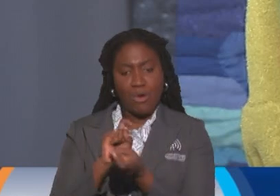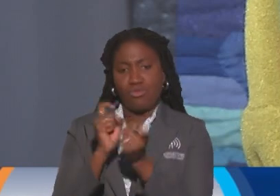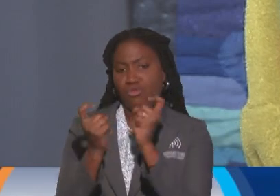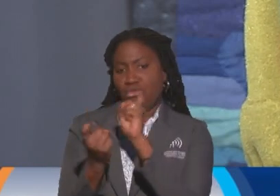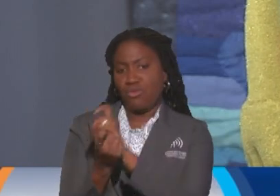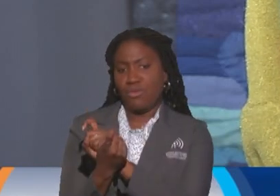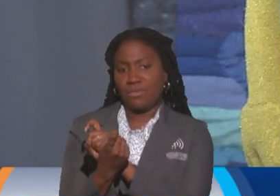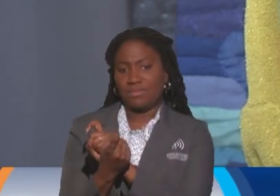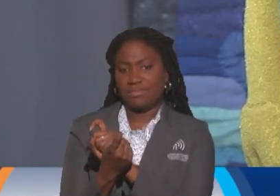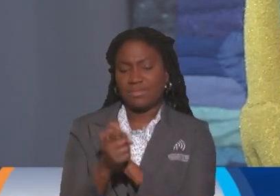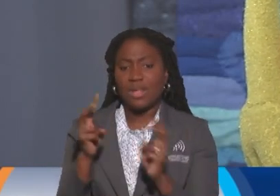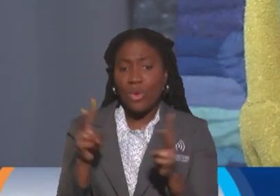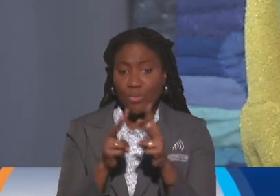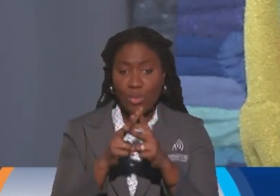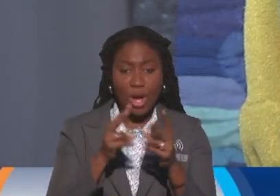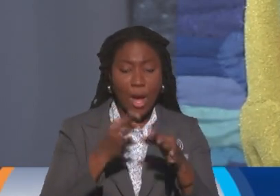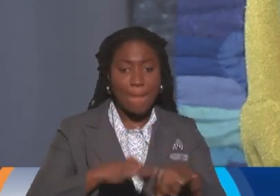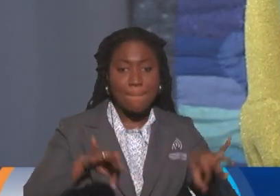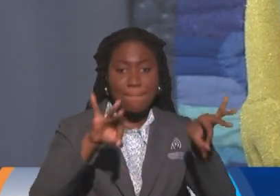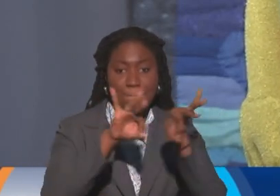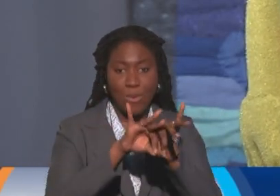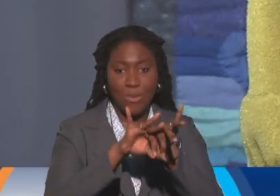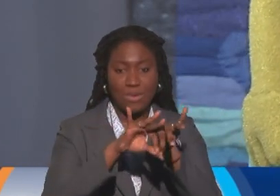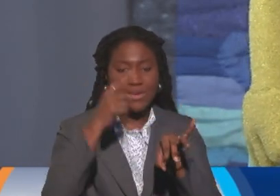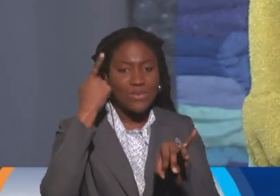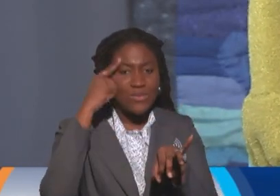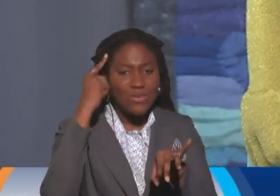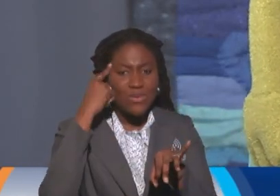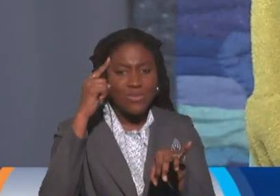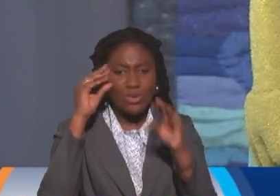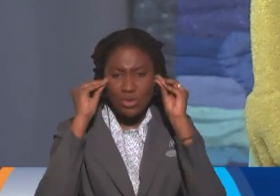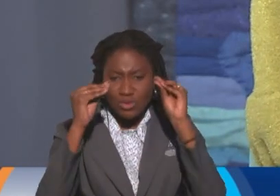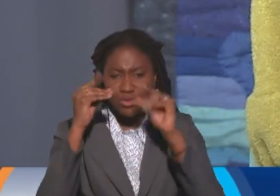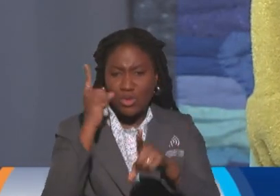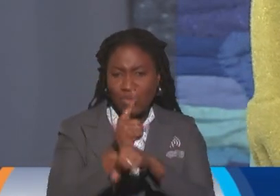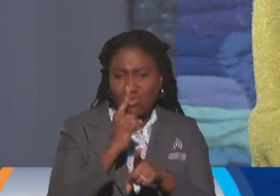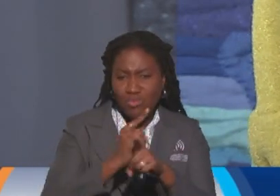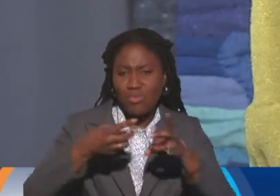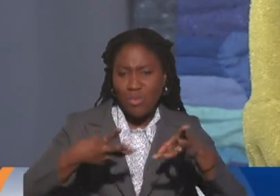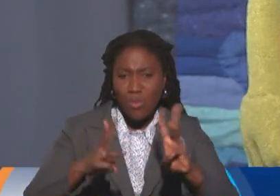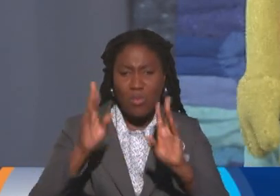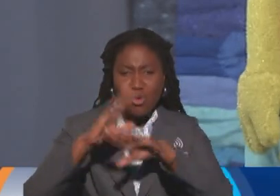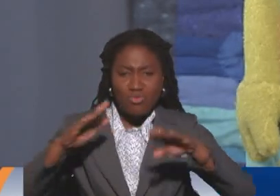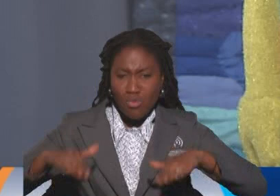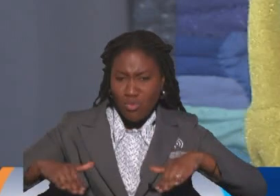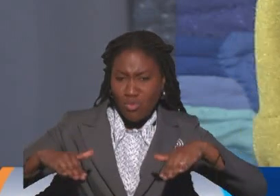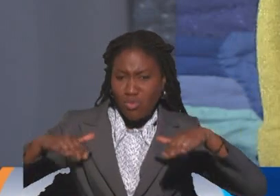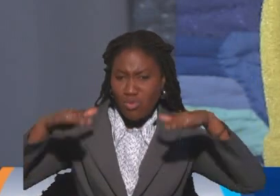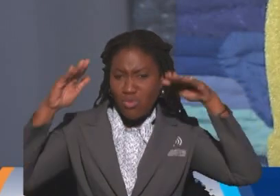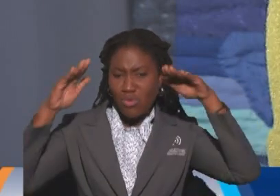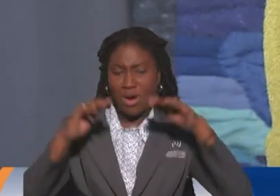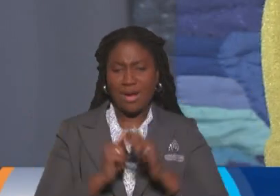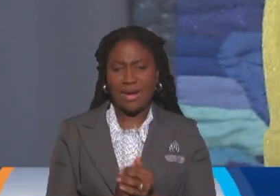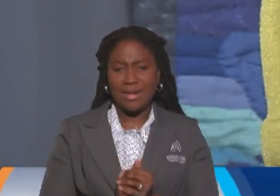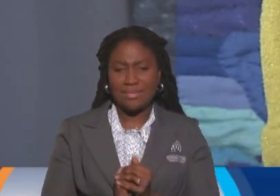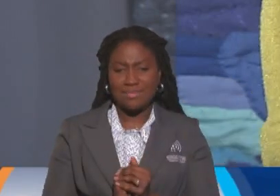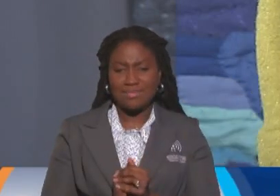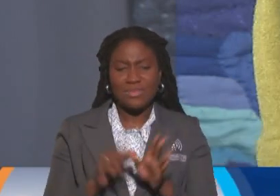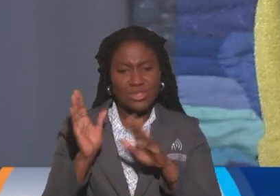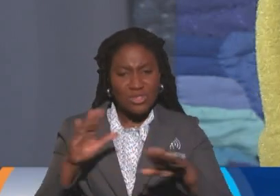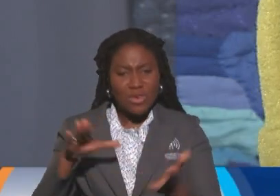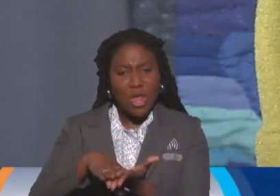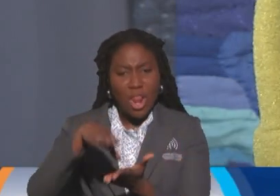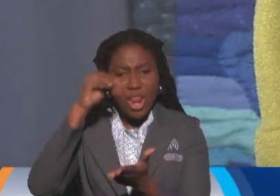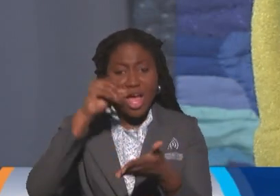very important for sort of like ethical development, that children learn